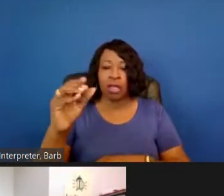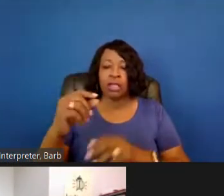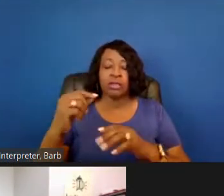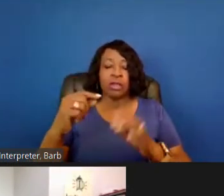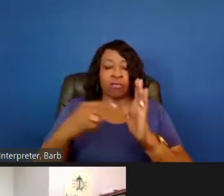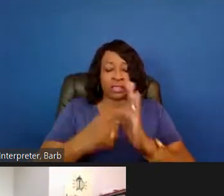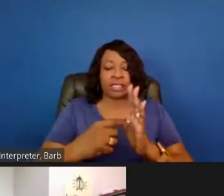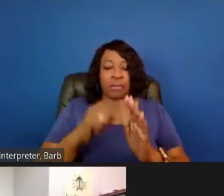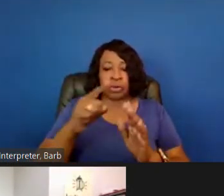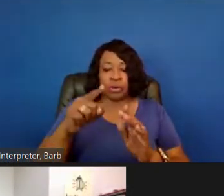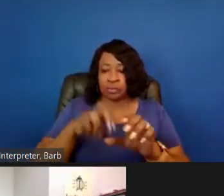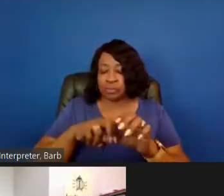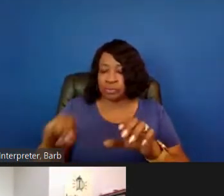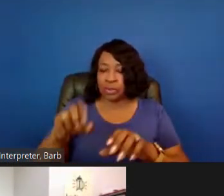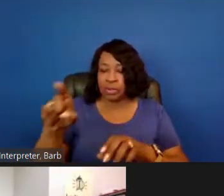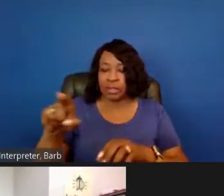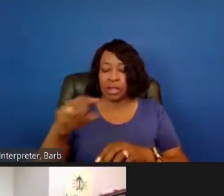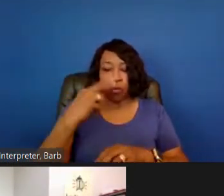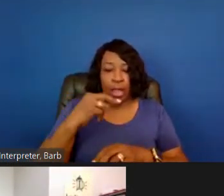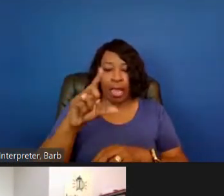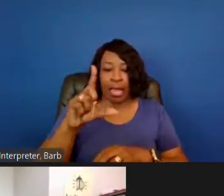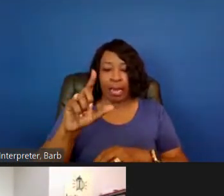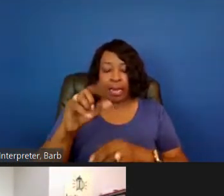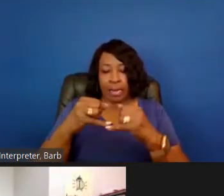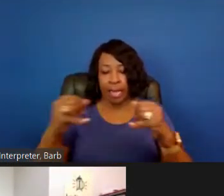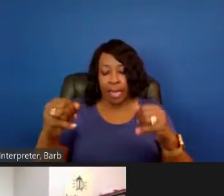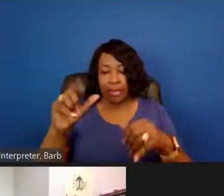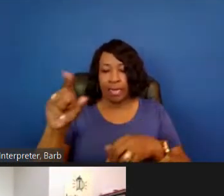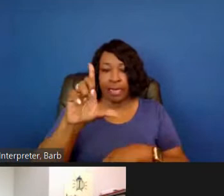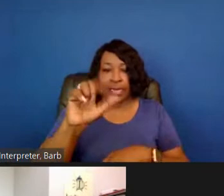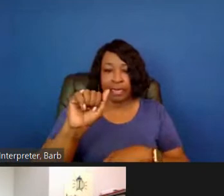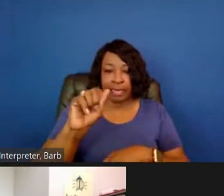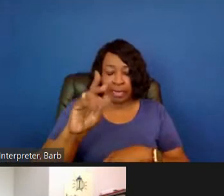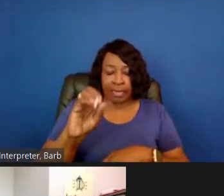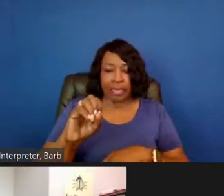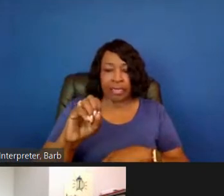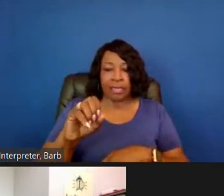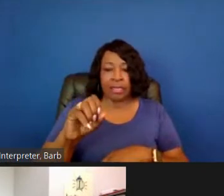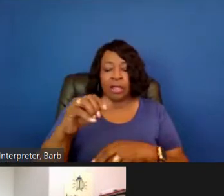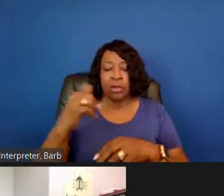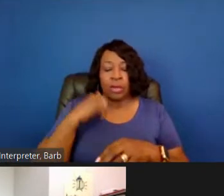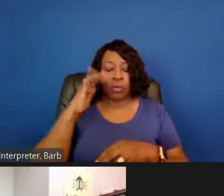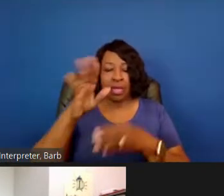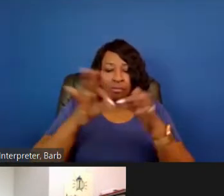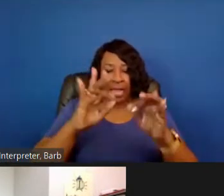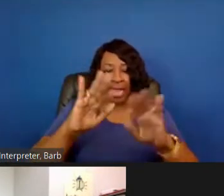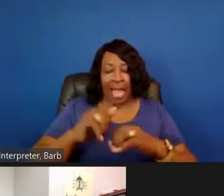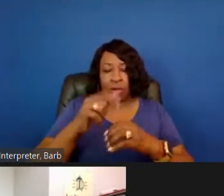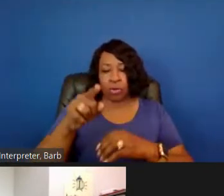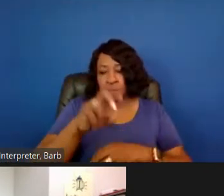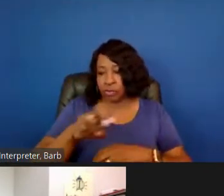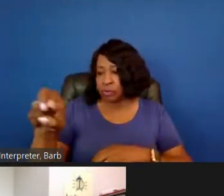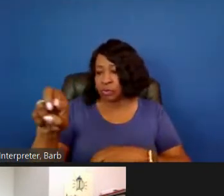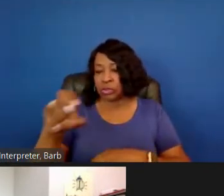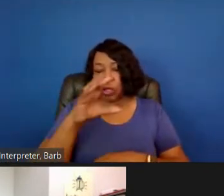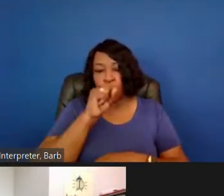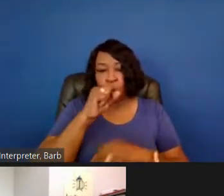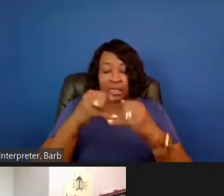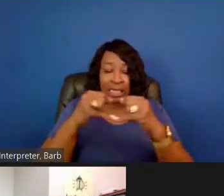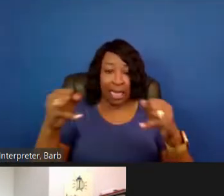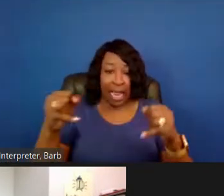now you would walk toward the North Mezzanine exit to get to Orange Line trains, for example. And now we would be directing